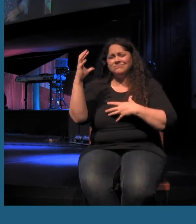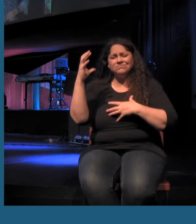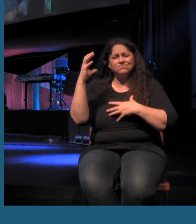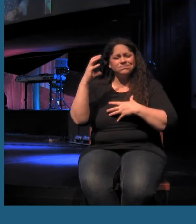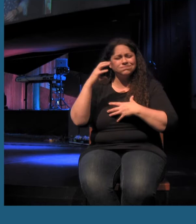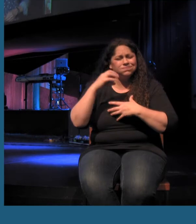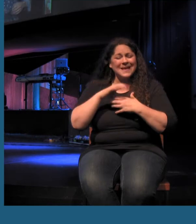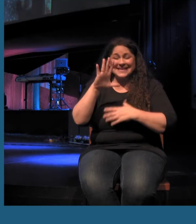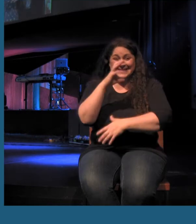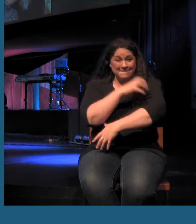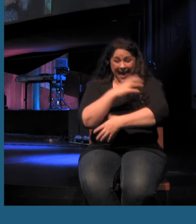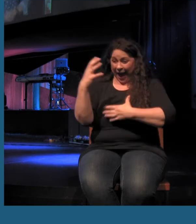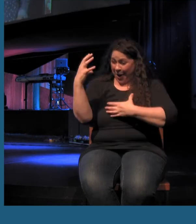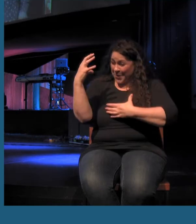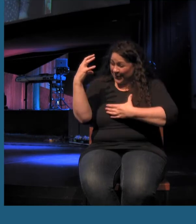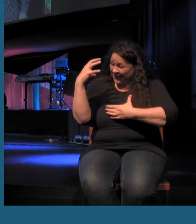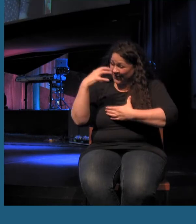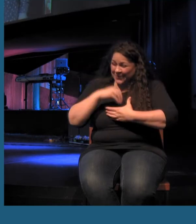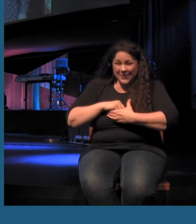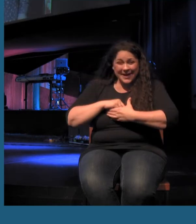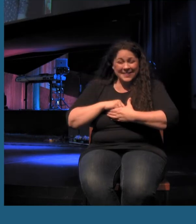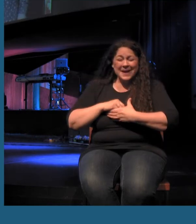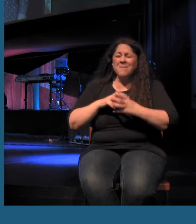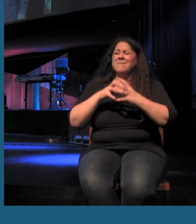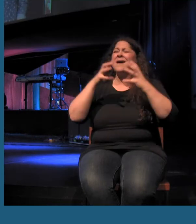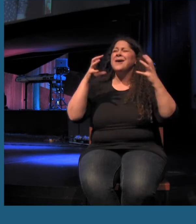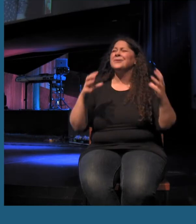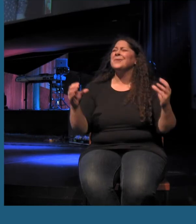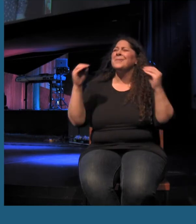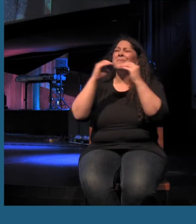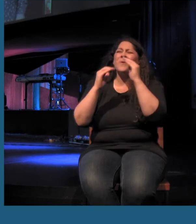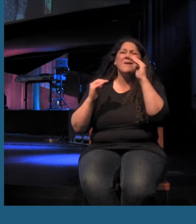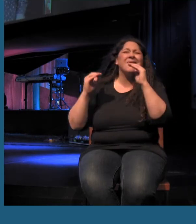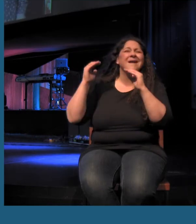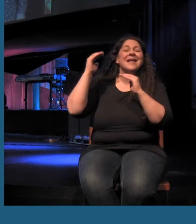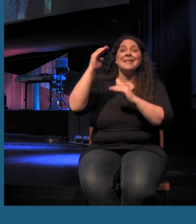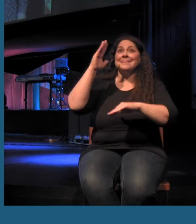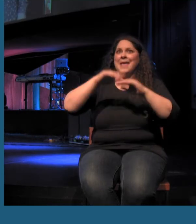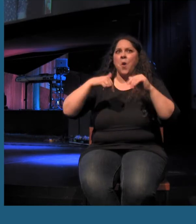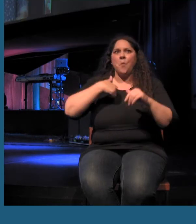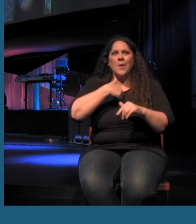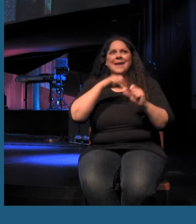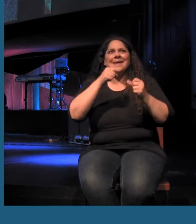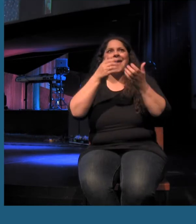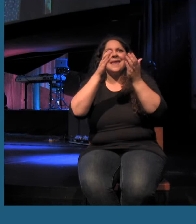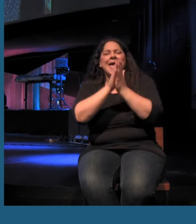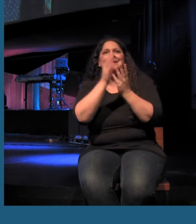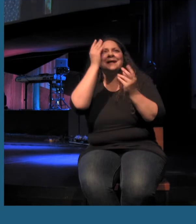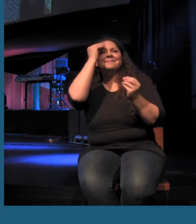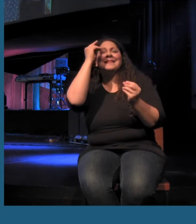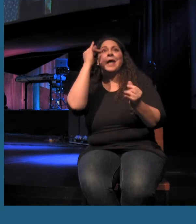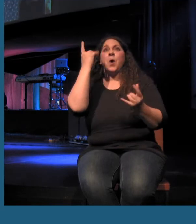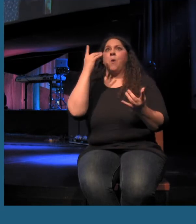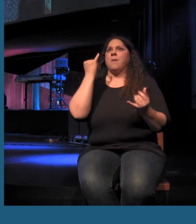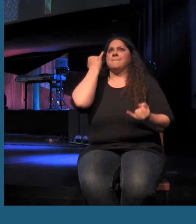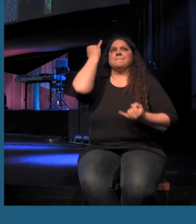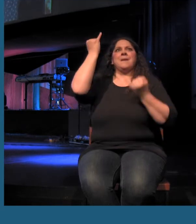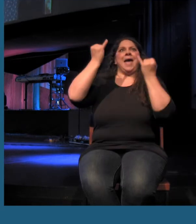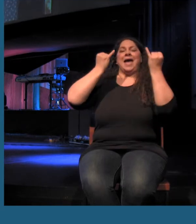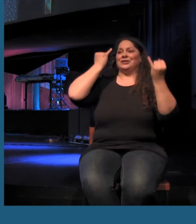immeasurably more, exceedingly abundantly more than we can ask, think, or imagine. So he's given us this